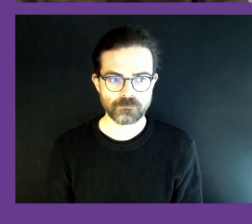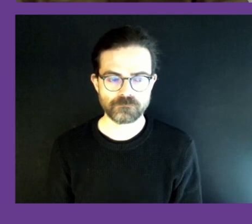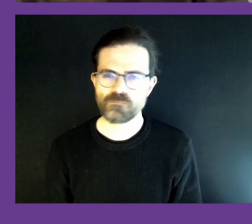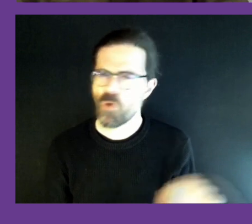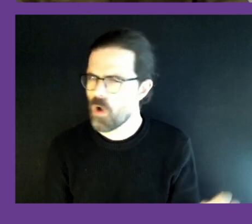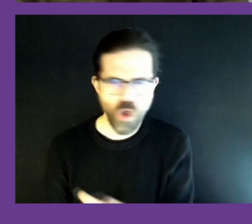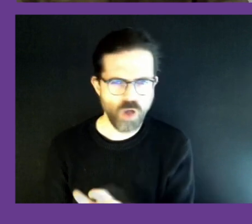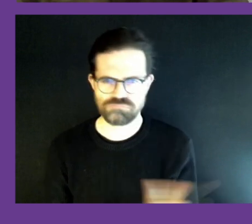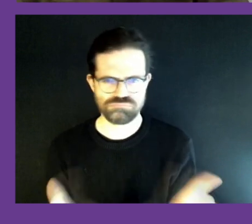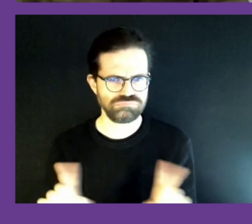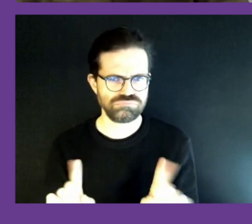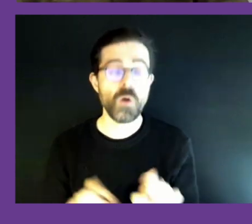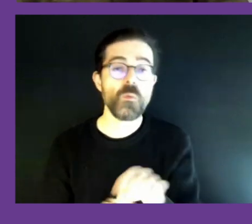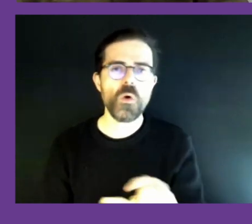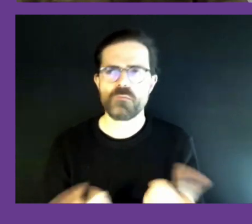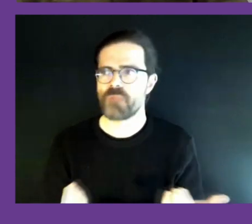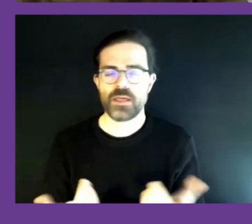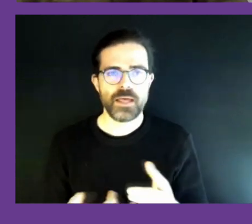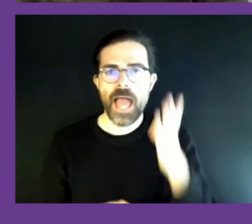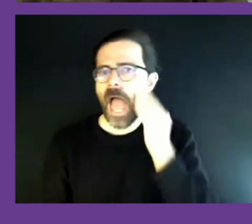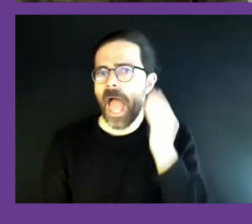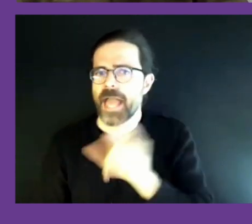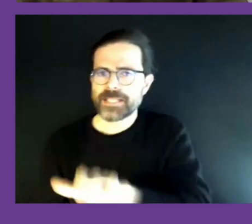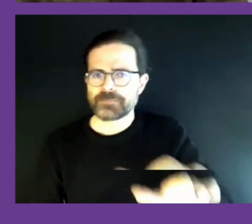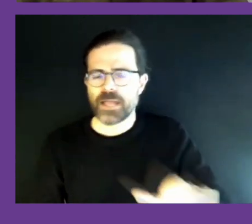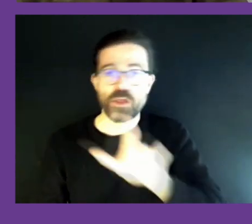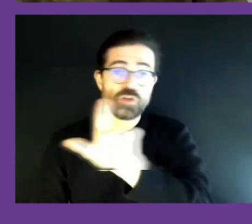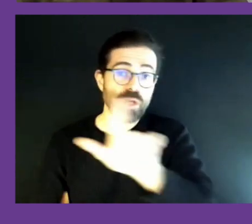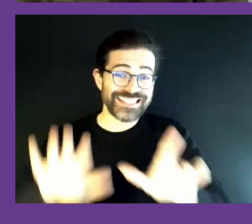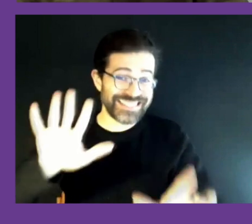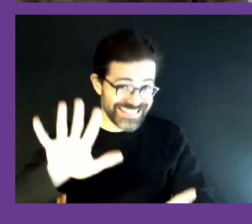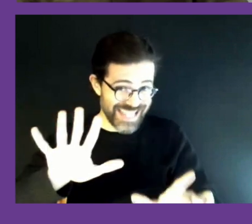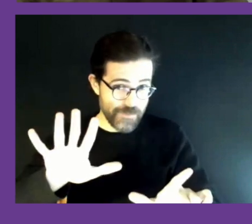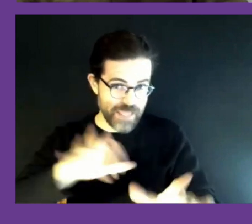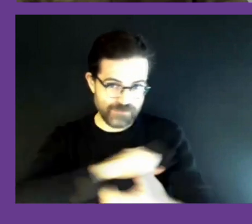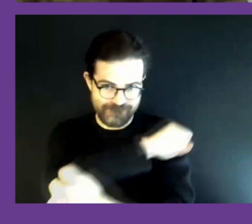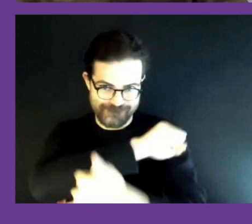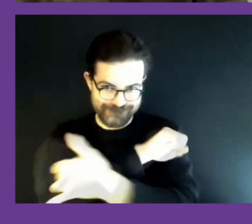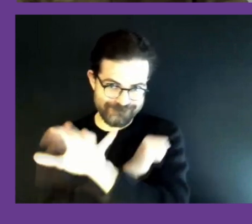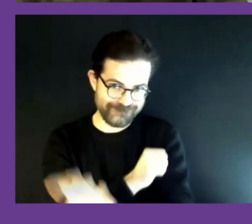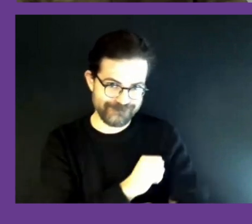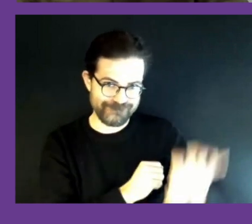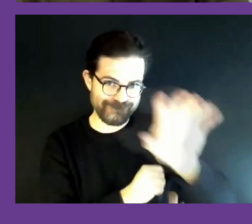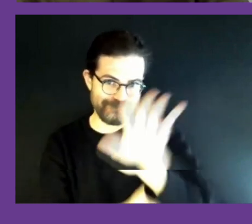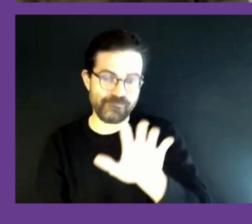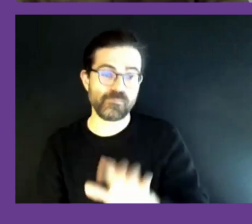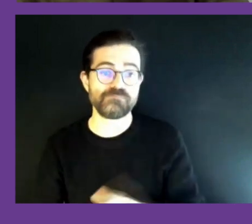from 27 different European countries. A lot of them are in the workshop